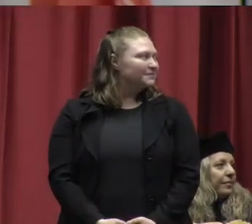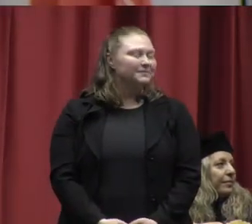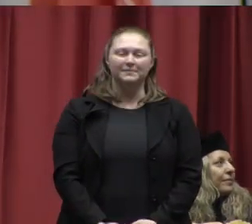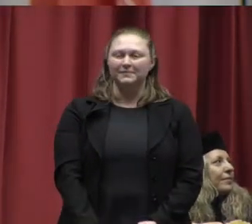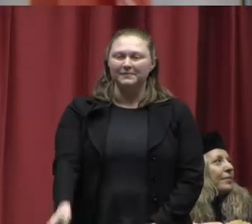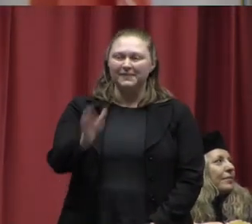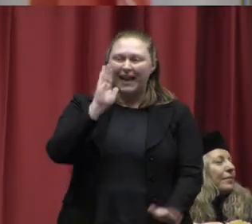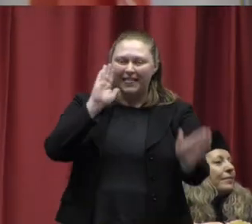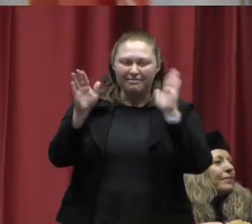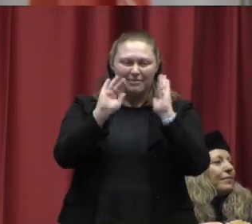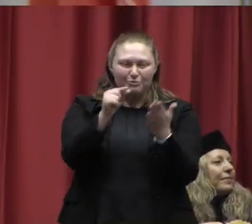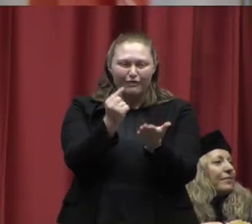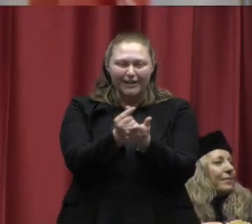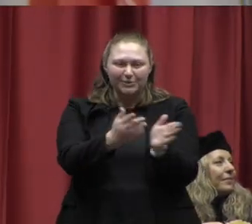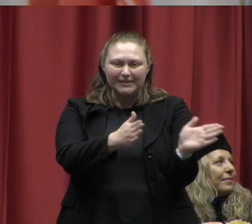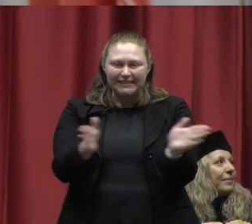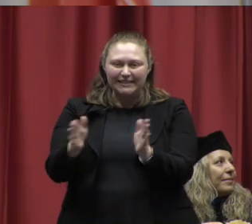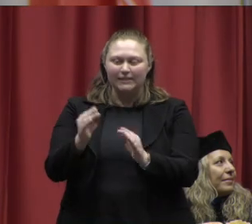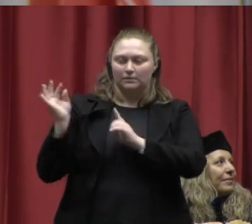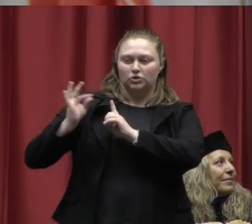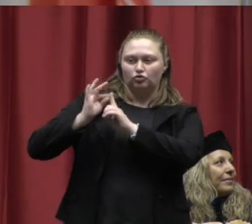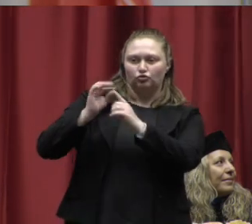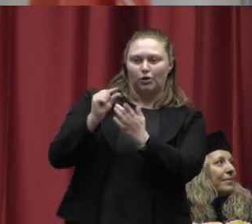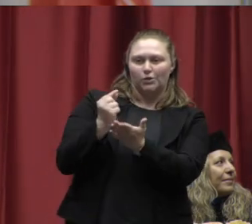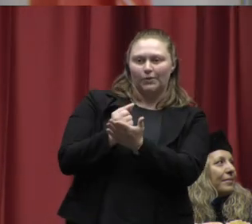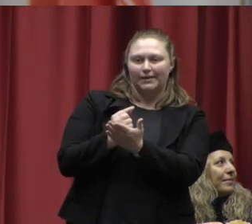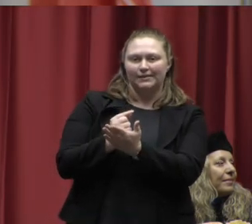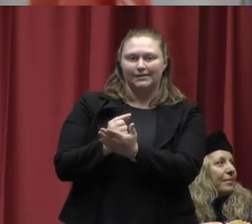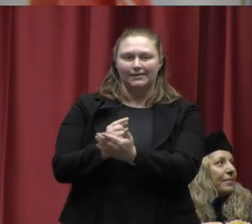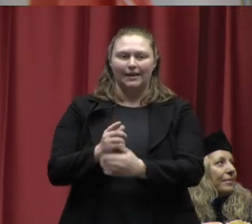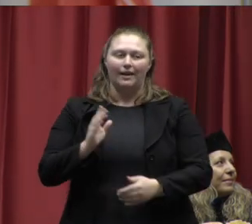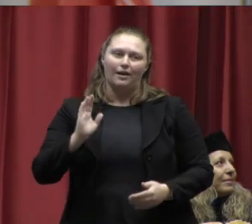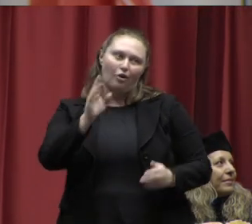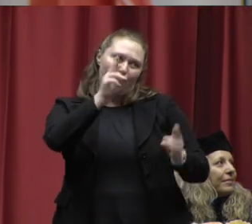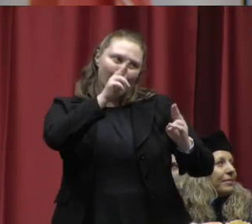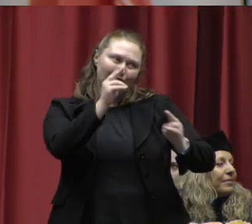Hello, graduates, distinguished faculty, and honored guests.